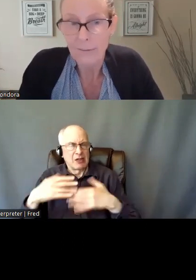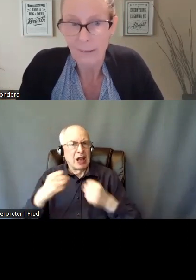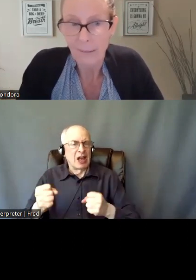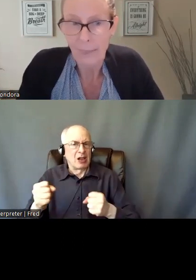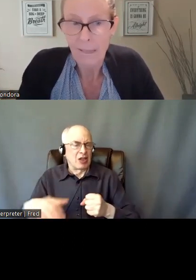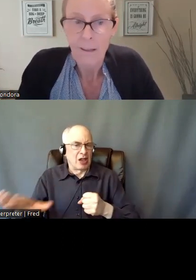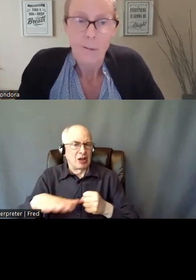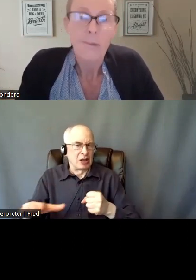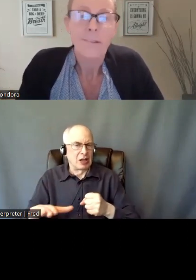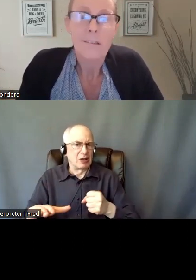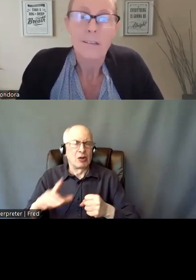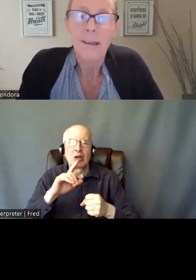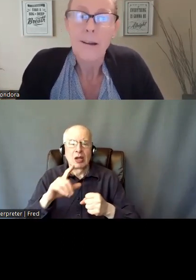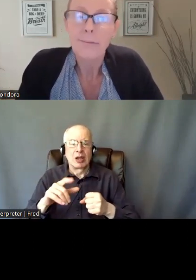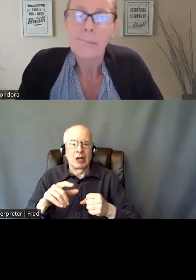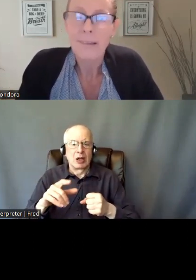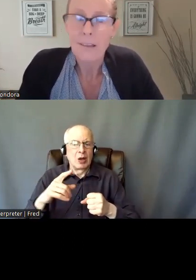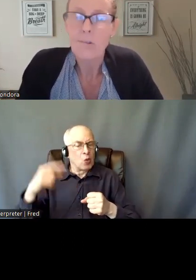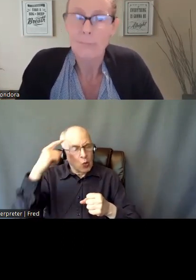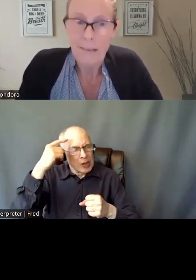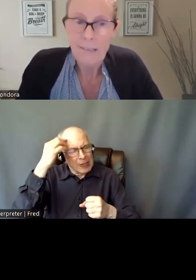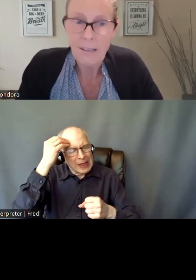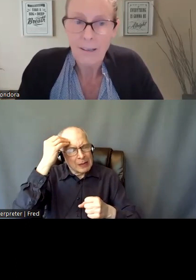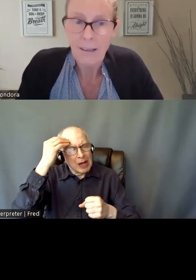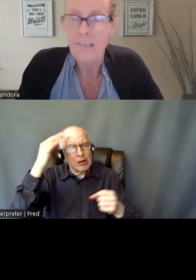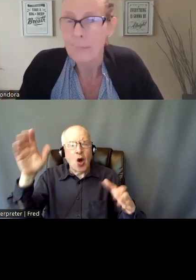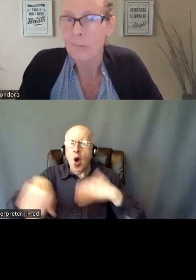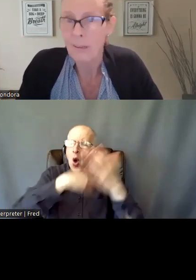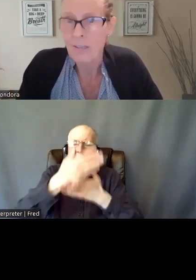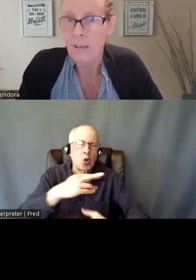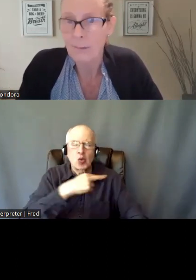about recovery. We've considered every potential risk